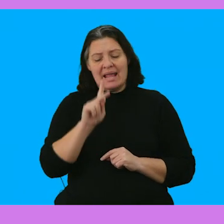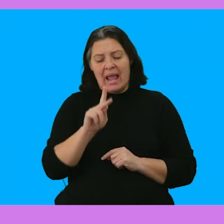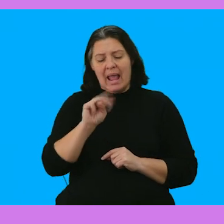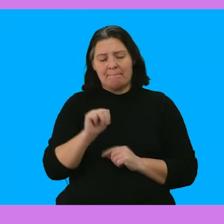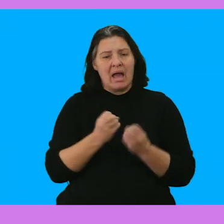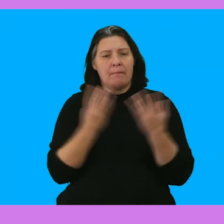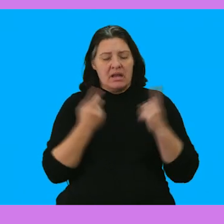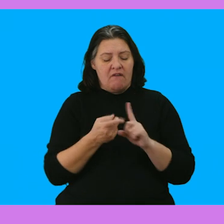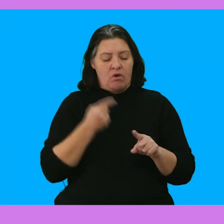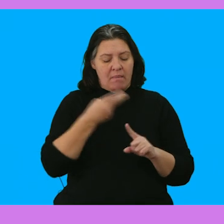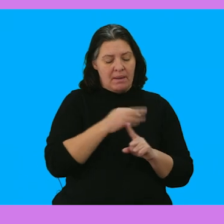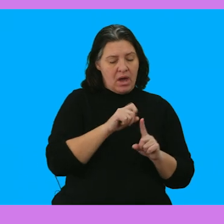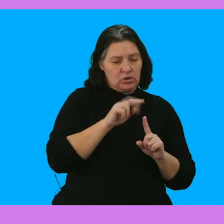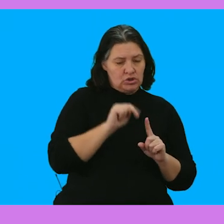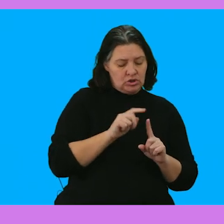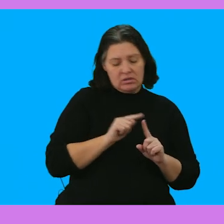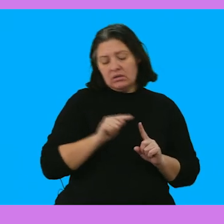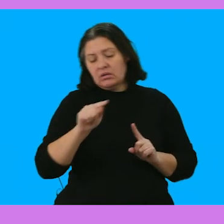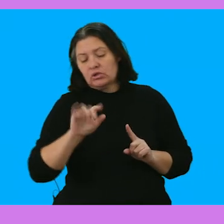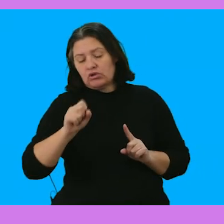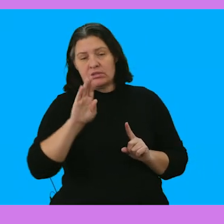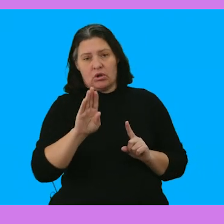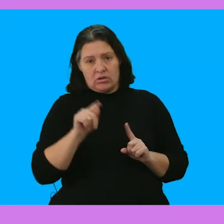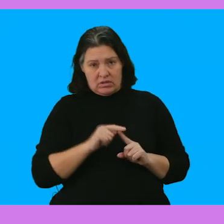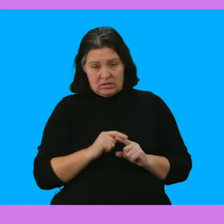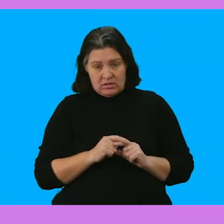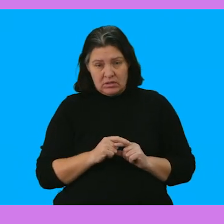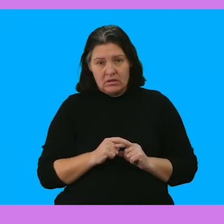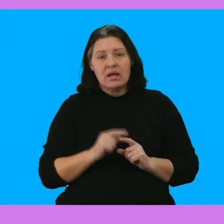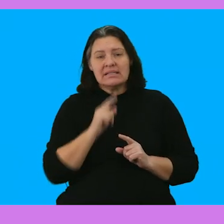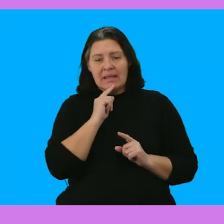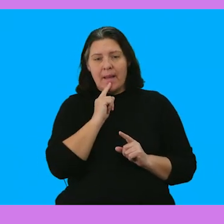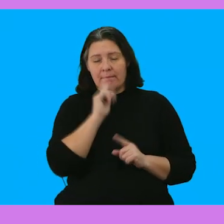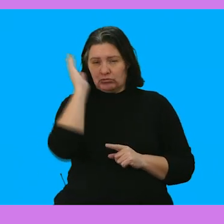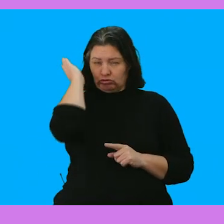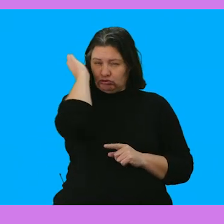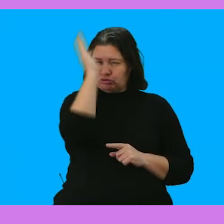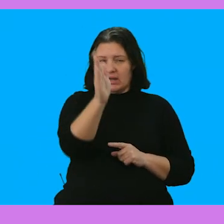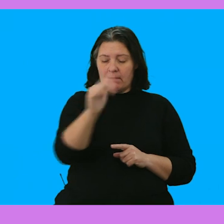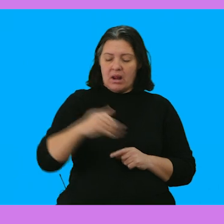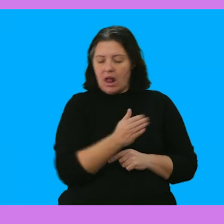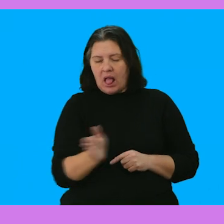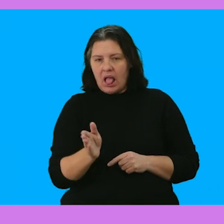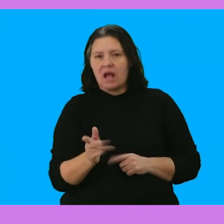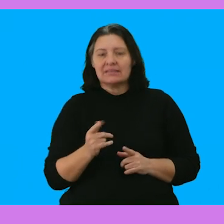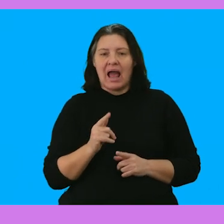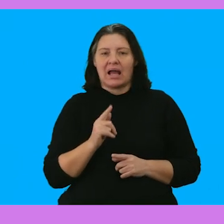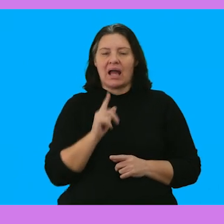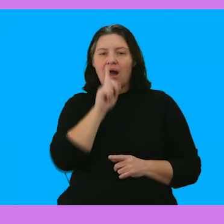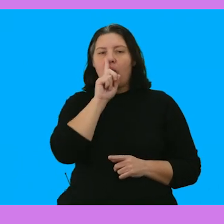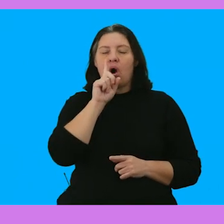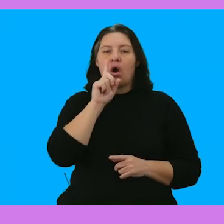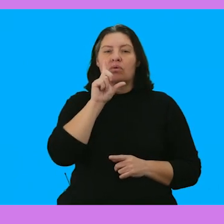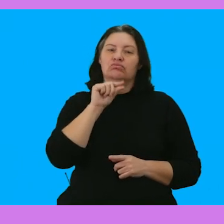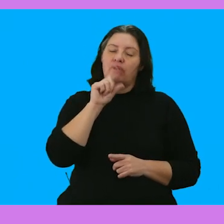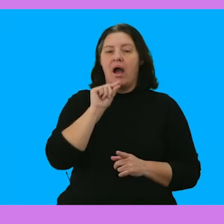distance in kilometers between Hermanus and Johannesburg as the crow flies. Remember, what does it mean when we